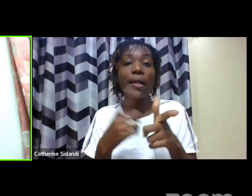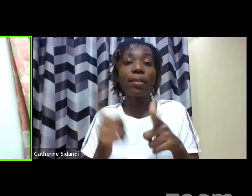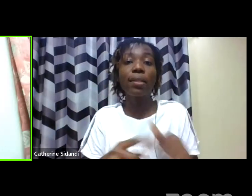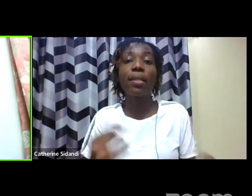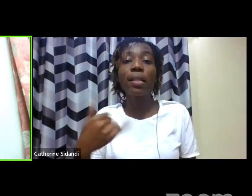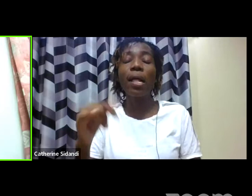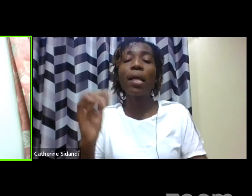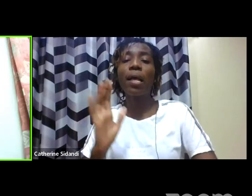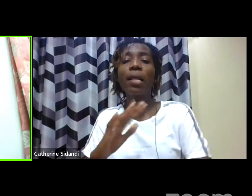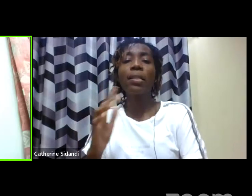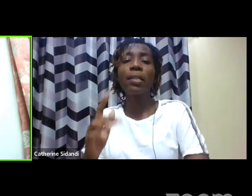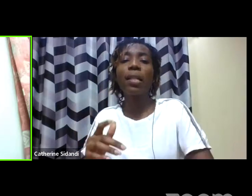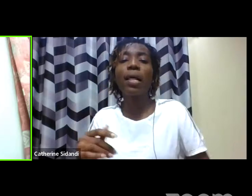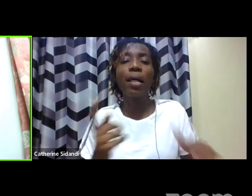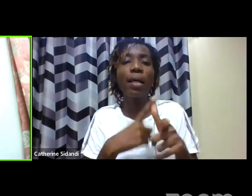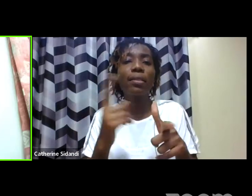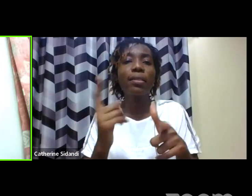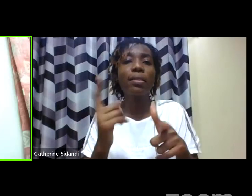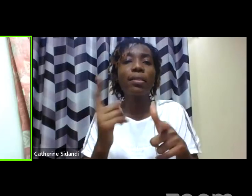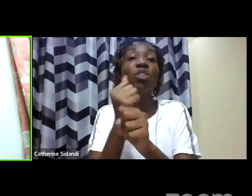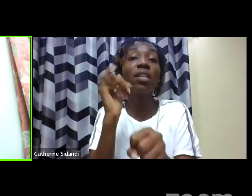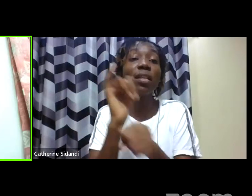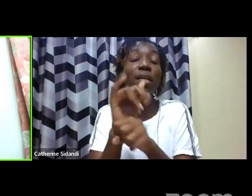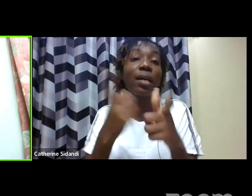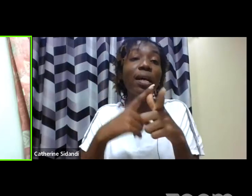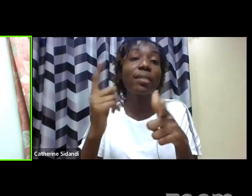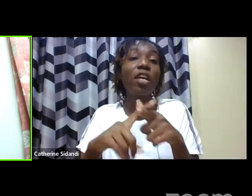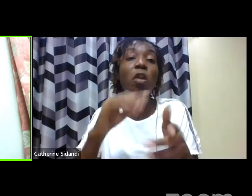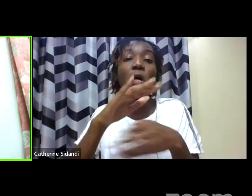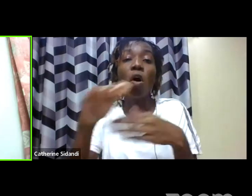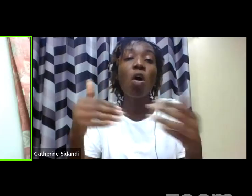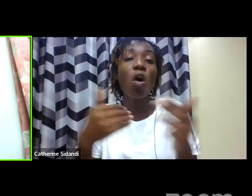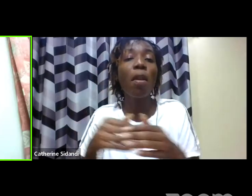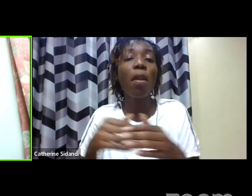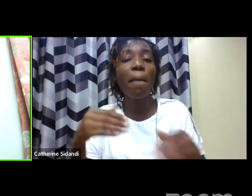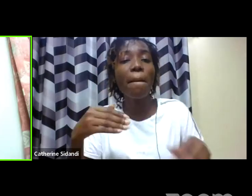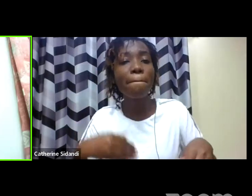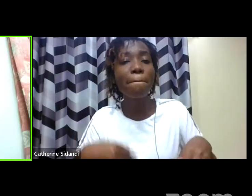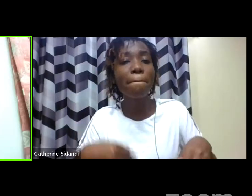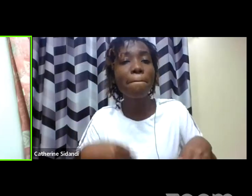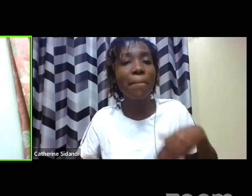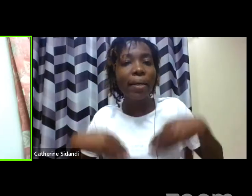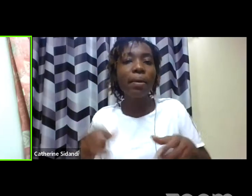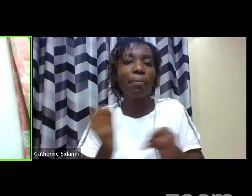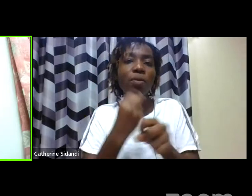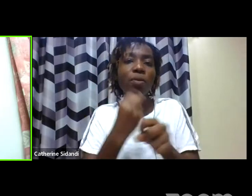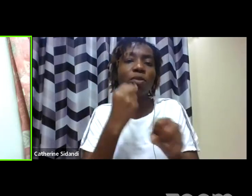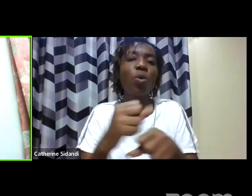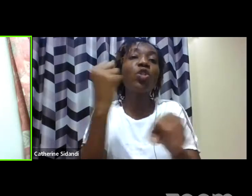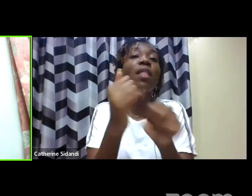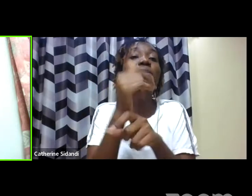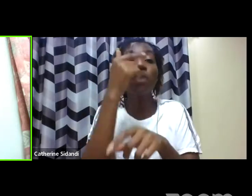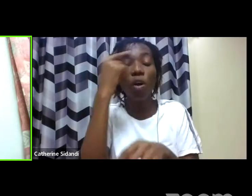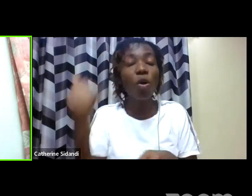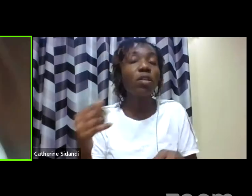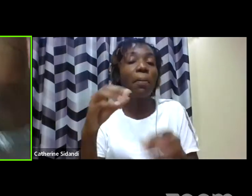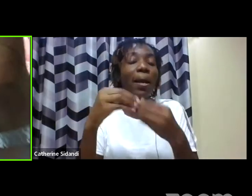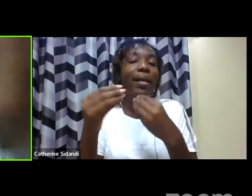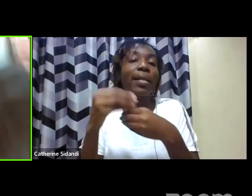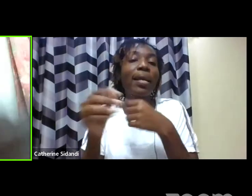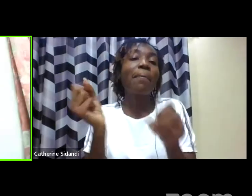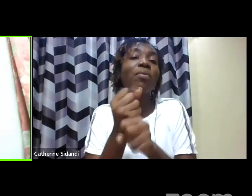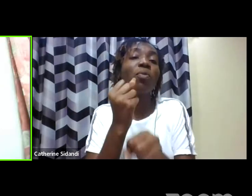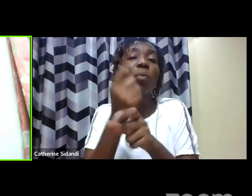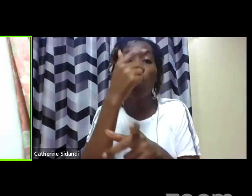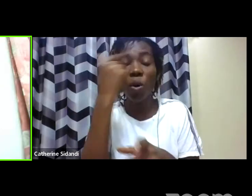Eventually, all the monkeys could not go and pick that red bananas up the pole because each one of